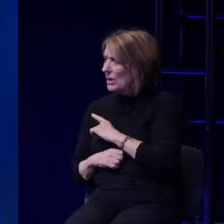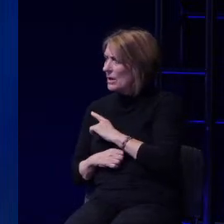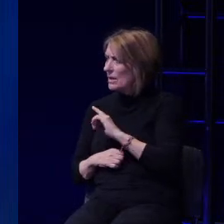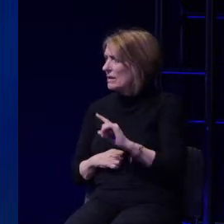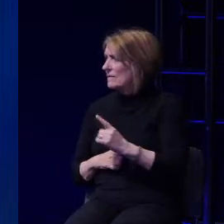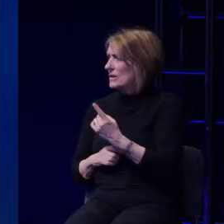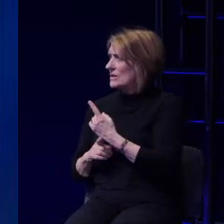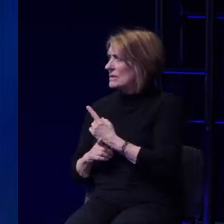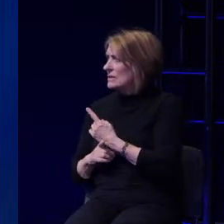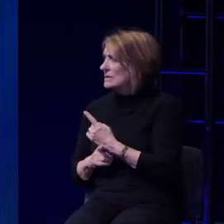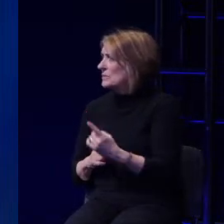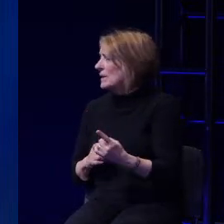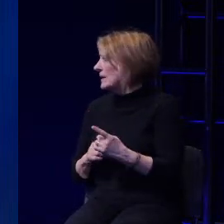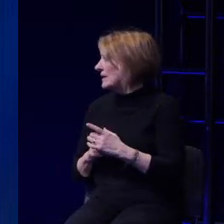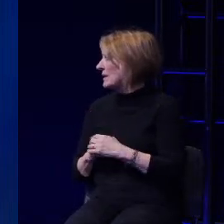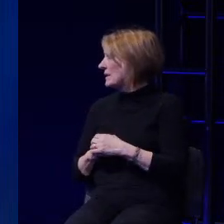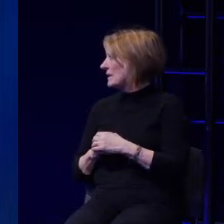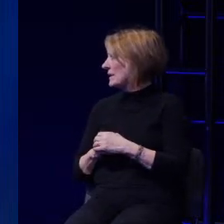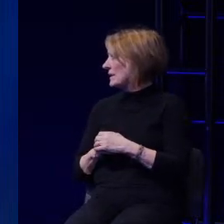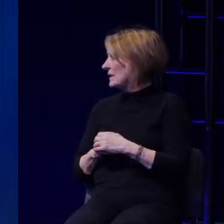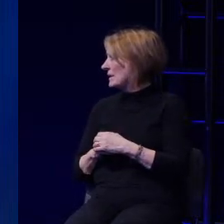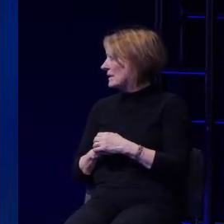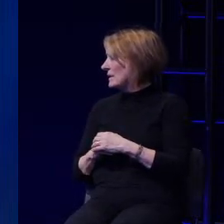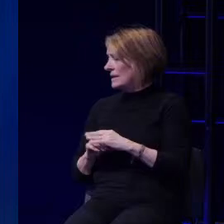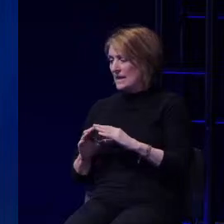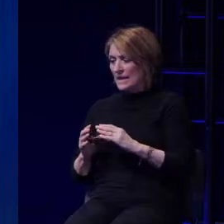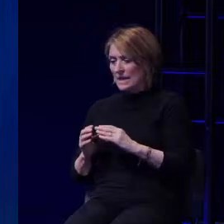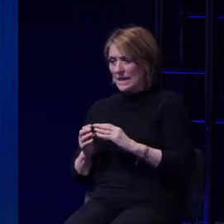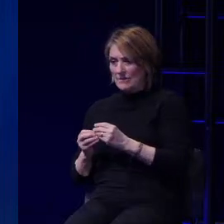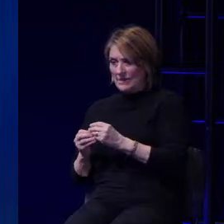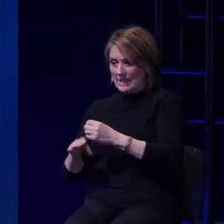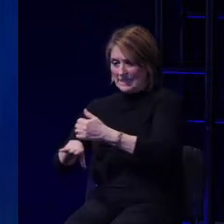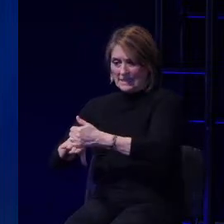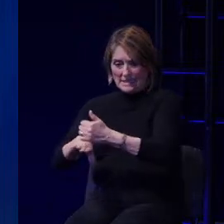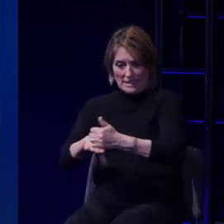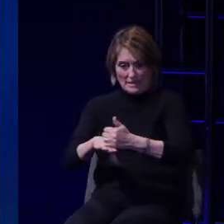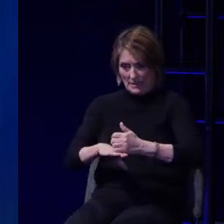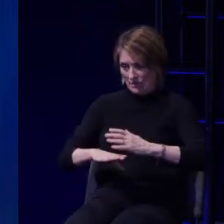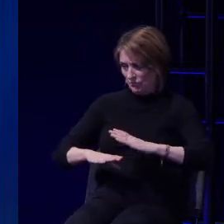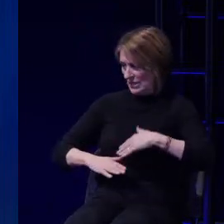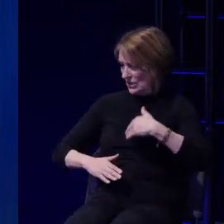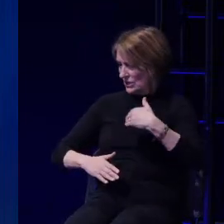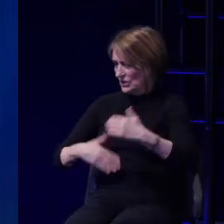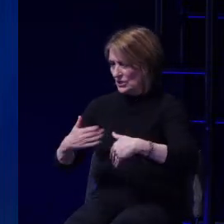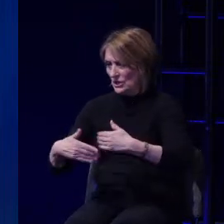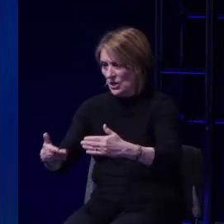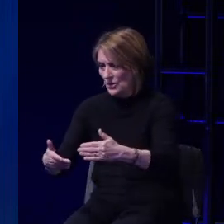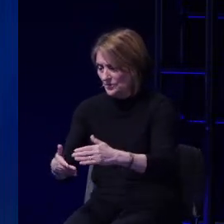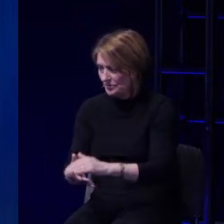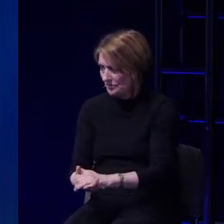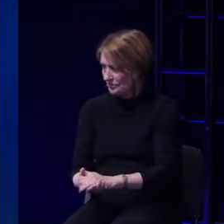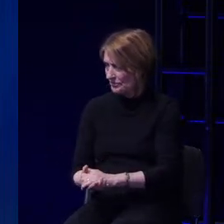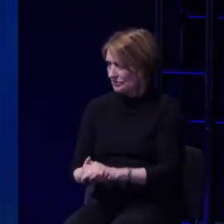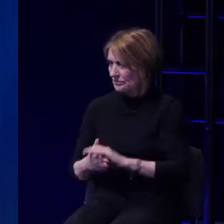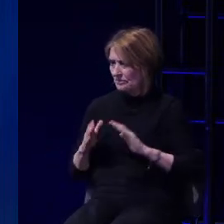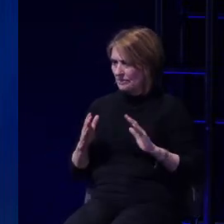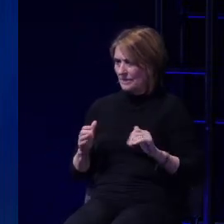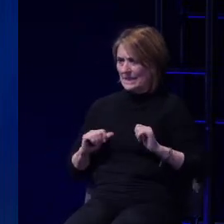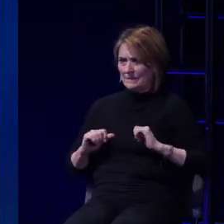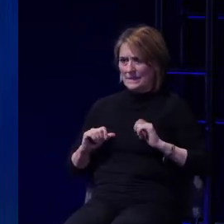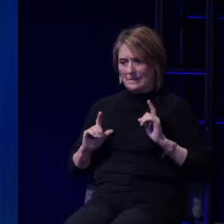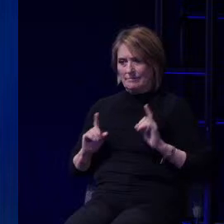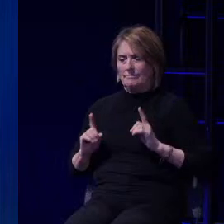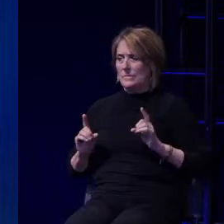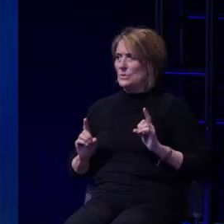because you know, everything would be set up and ready to go, and they just expected it to